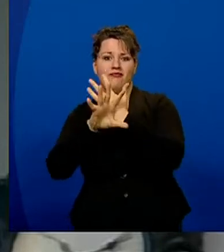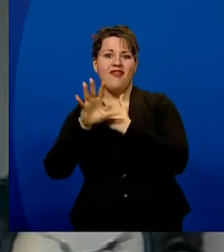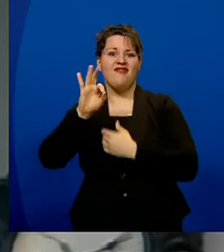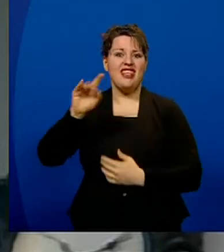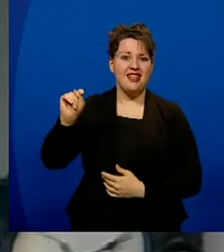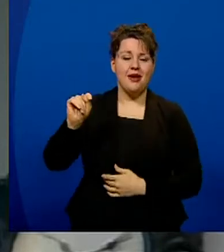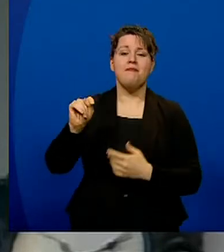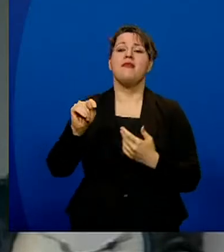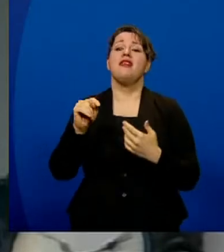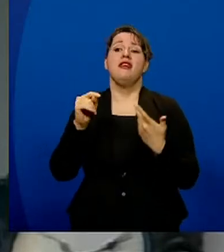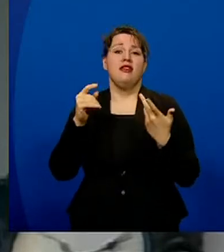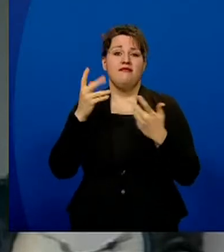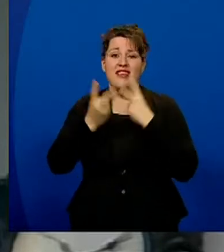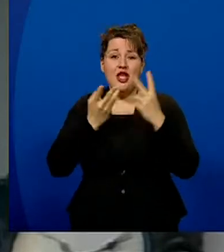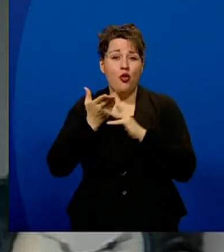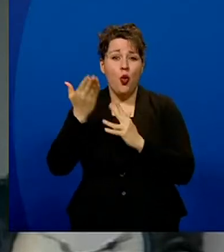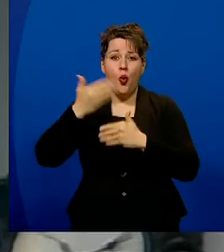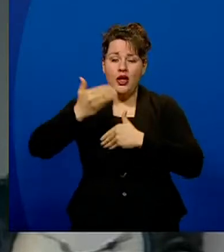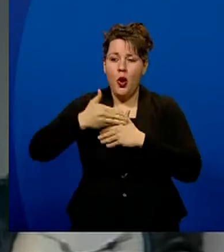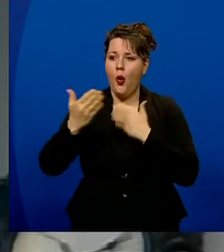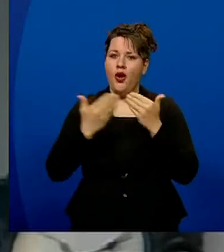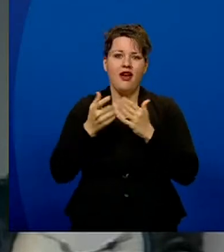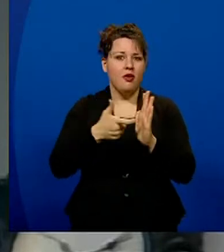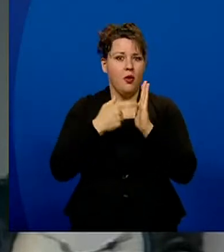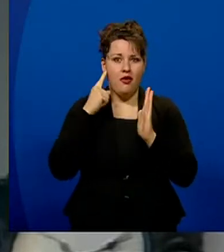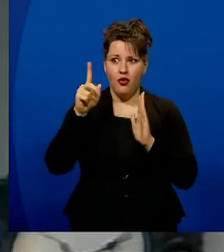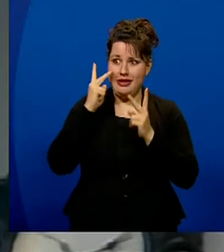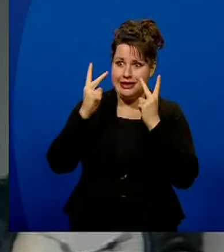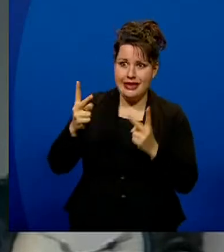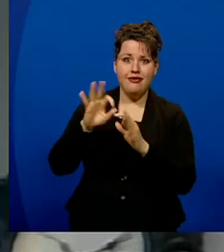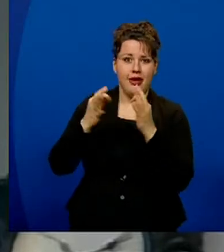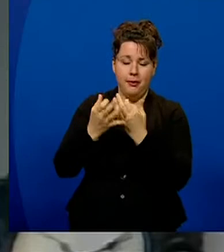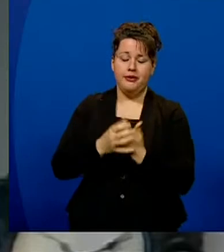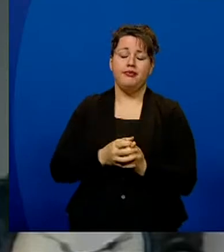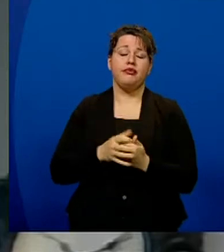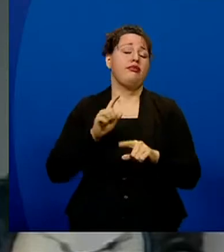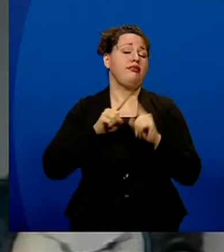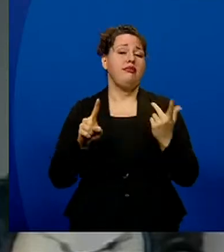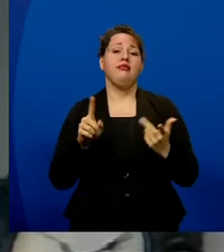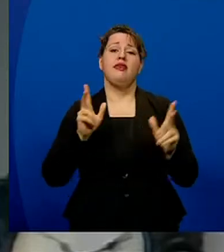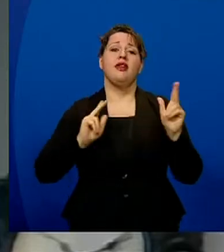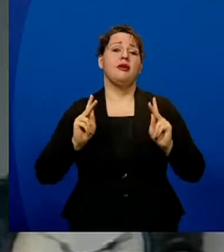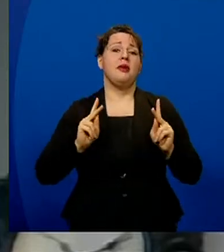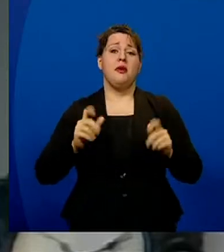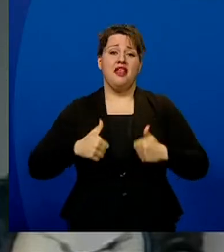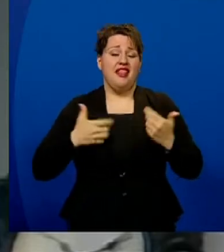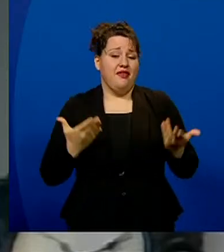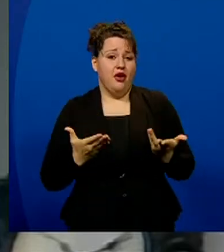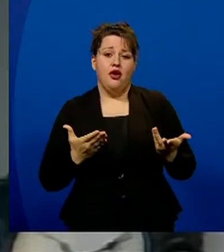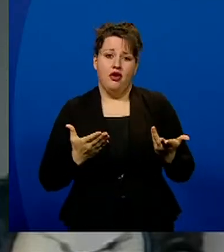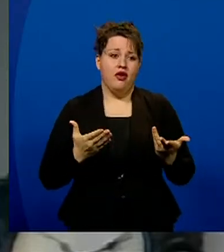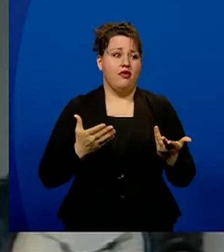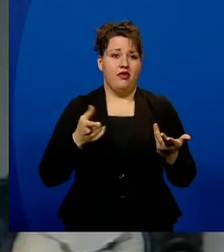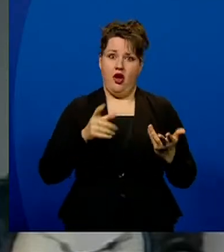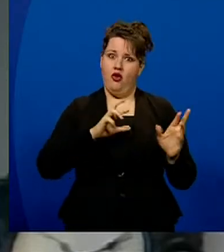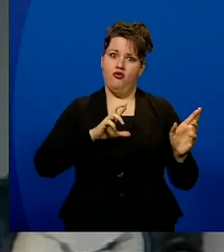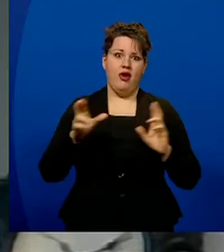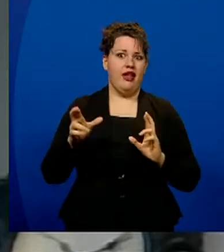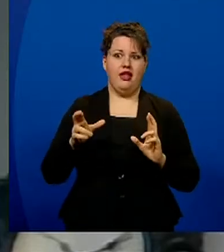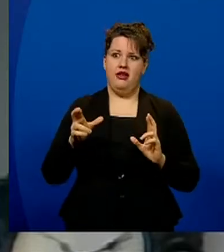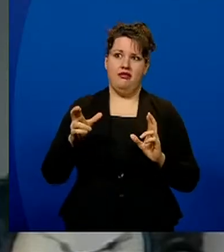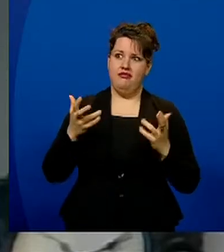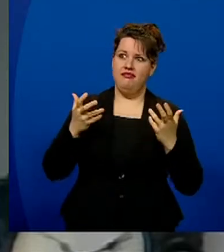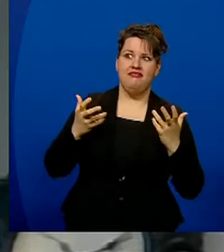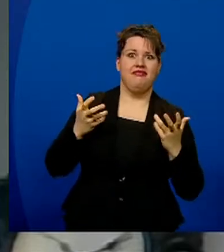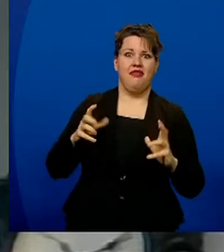through a window, whatever it might take for them to visit their families. However, our residents are ready for us to be caregivers again. They were more